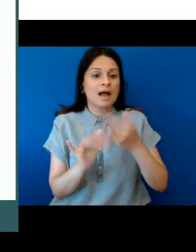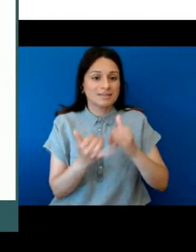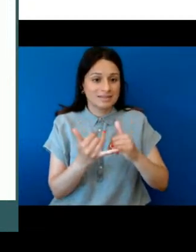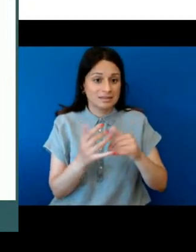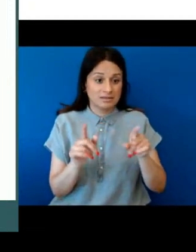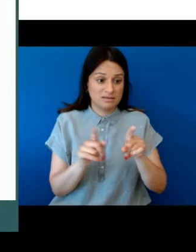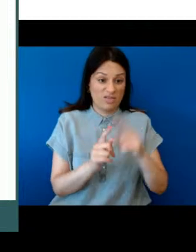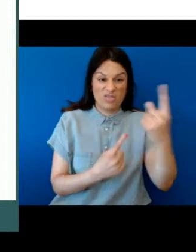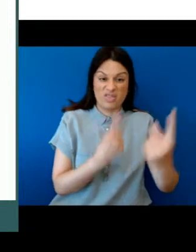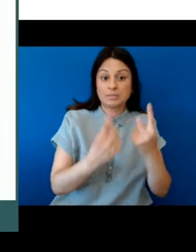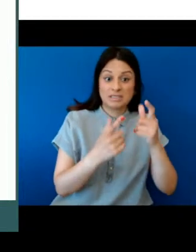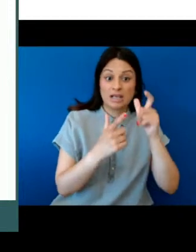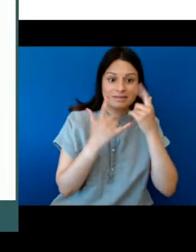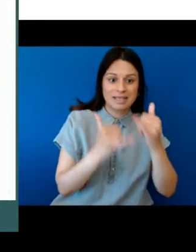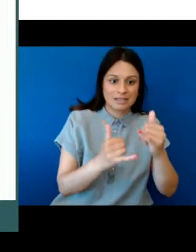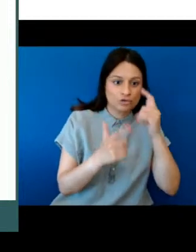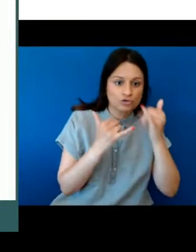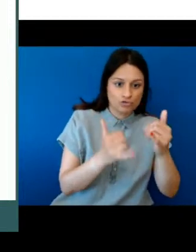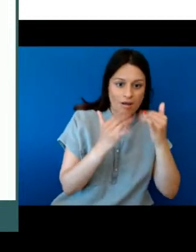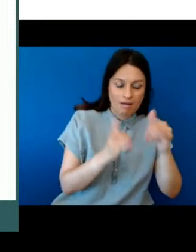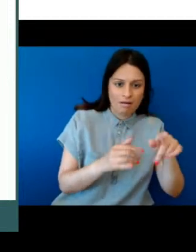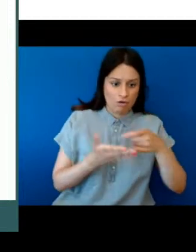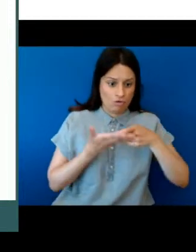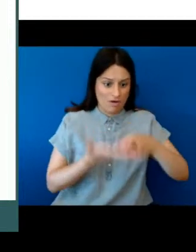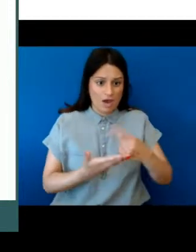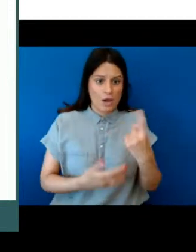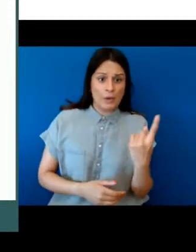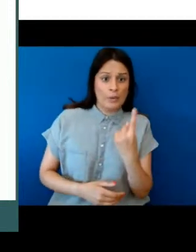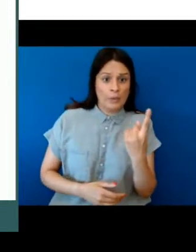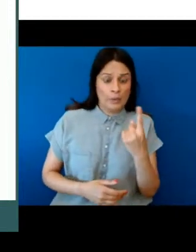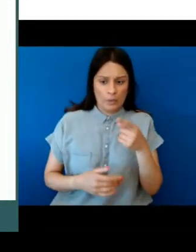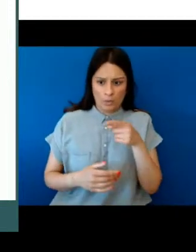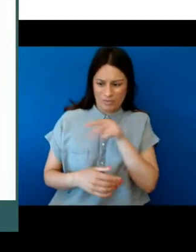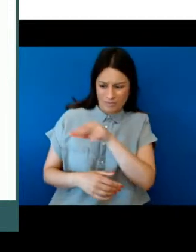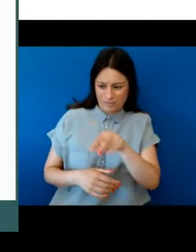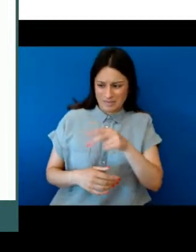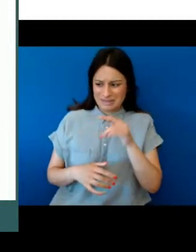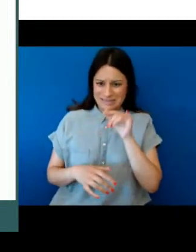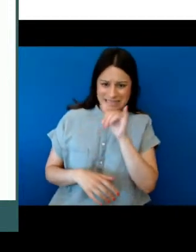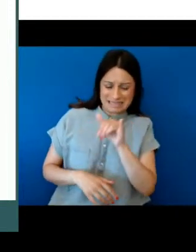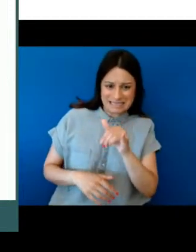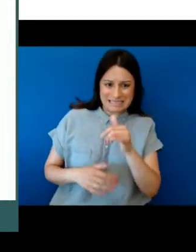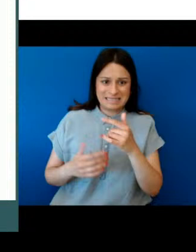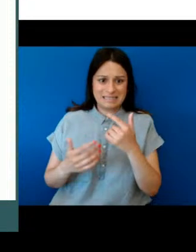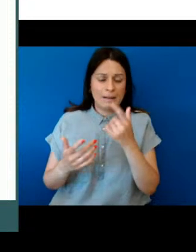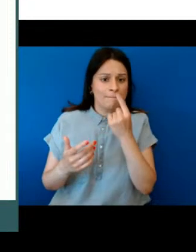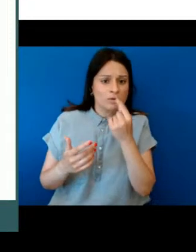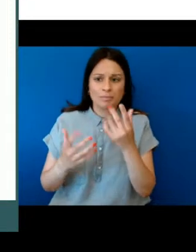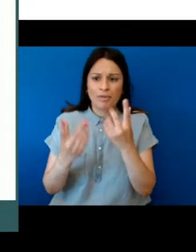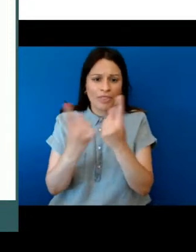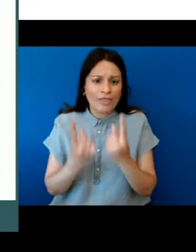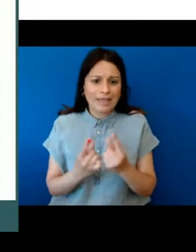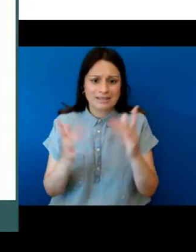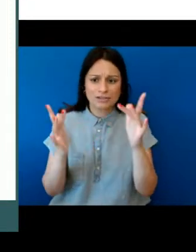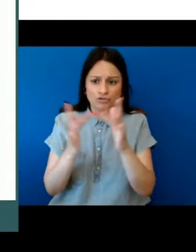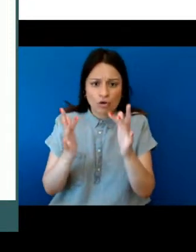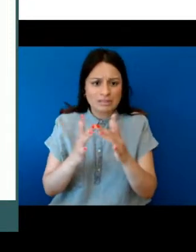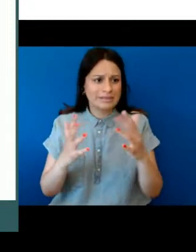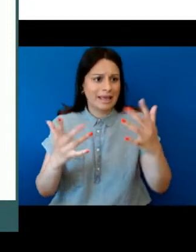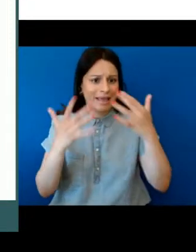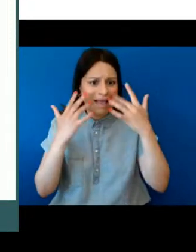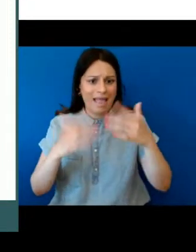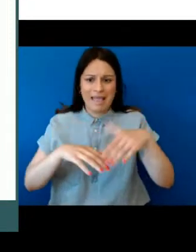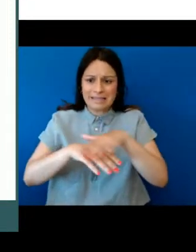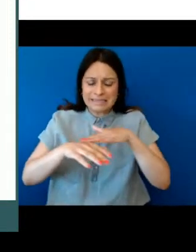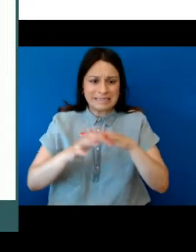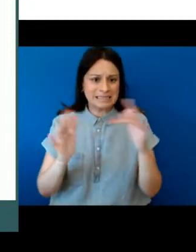of referral, if the suspicion is over contact reactions and contact dermatitis, I can't speak